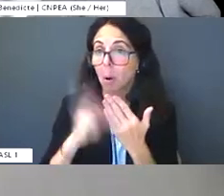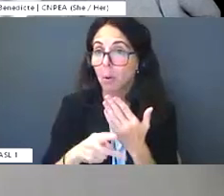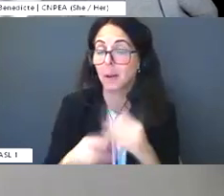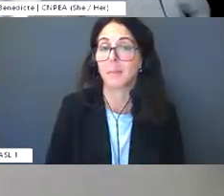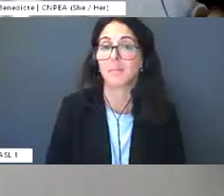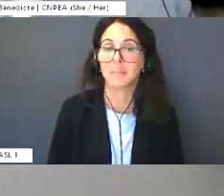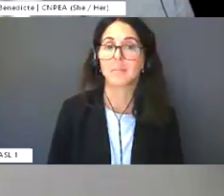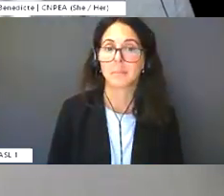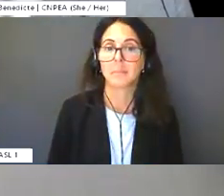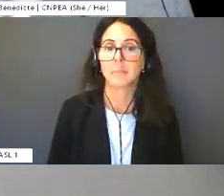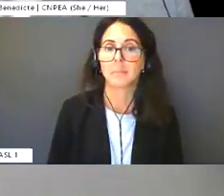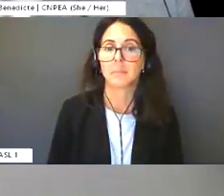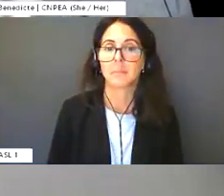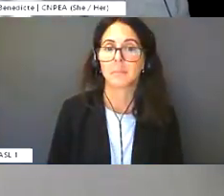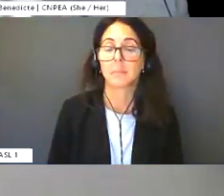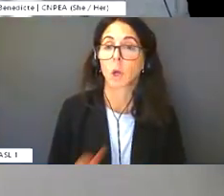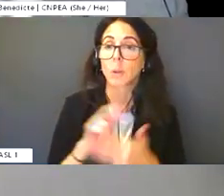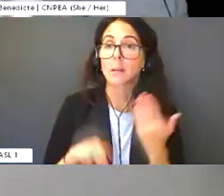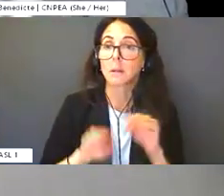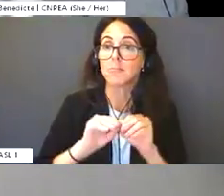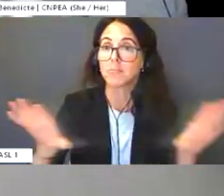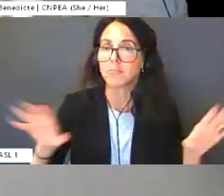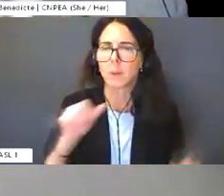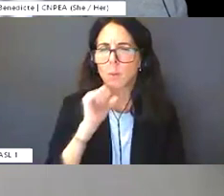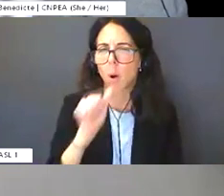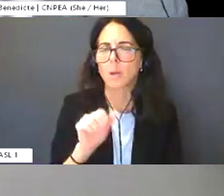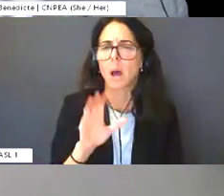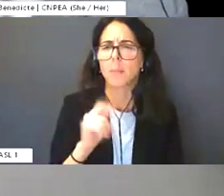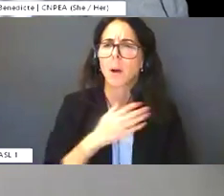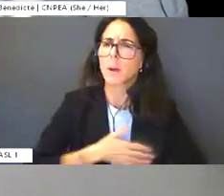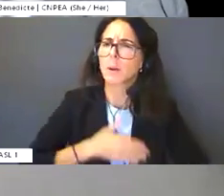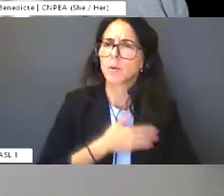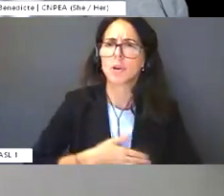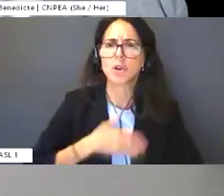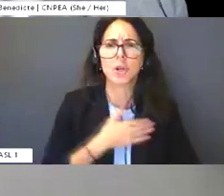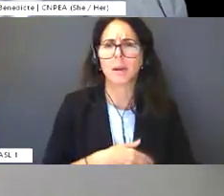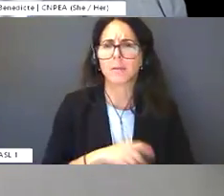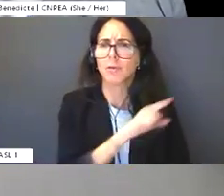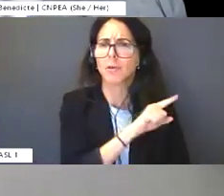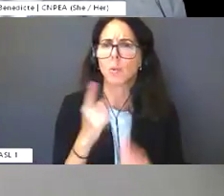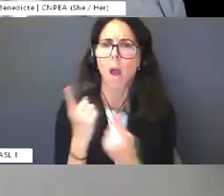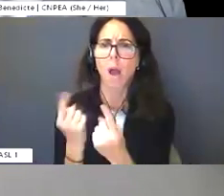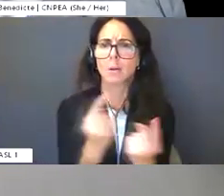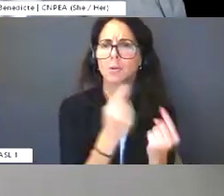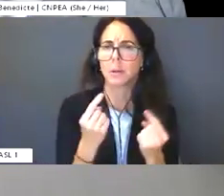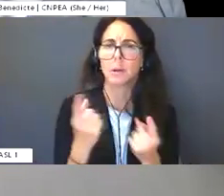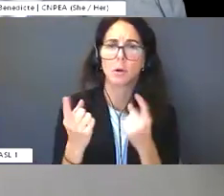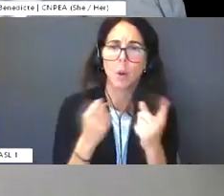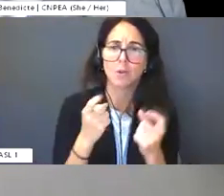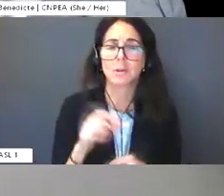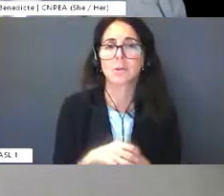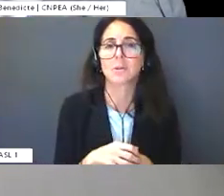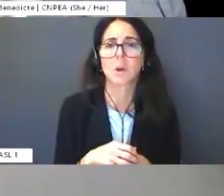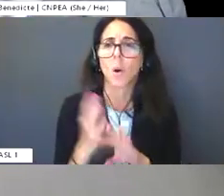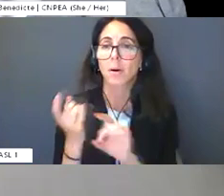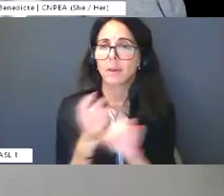we won't share all the results because it just takes time, but we do appreciate everyone engaging in that in the conversation or just giving your